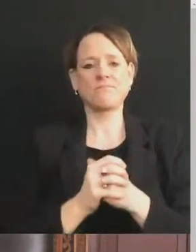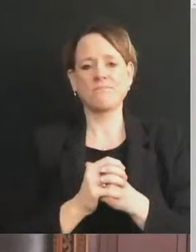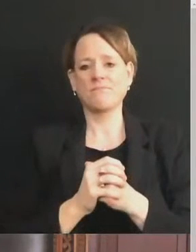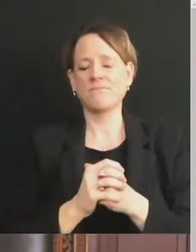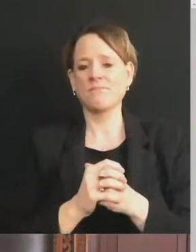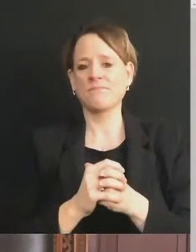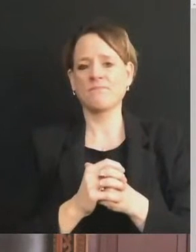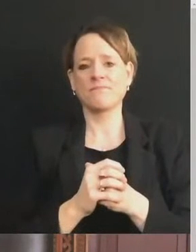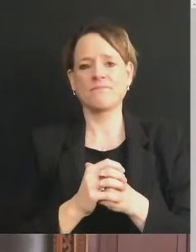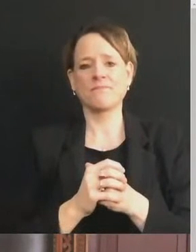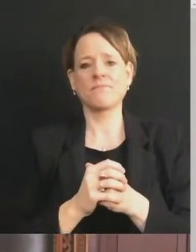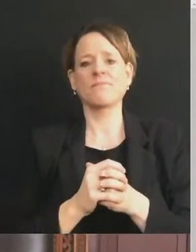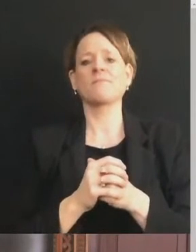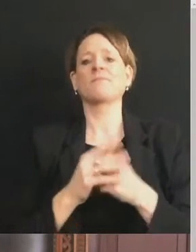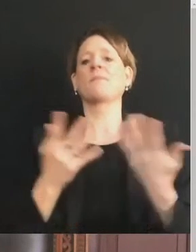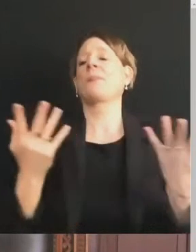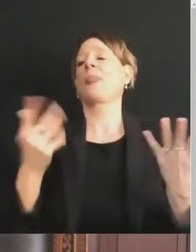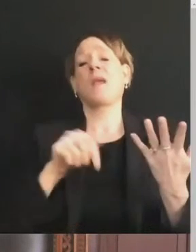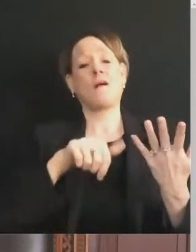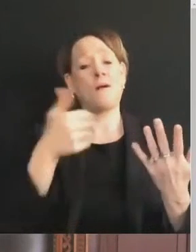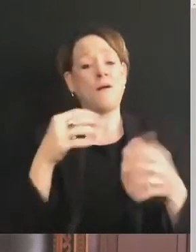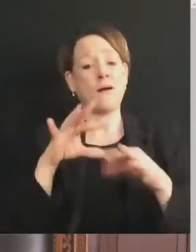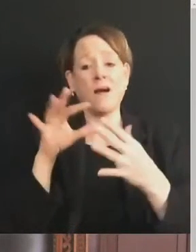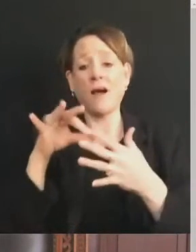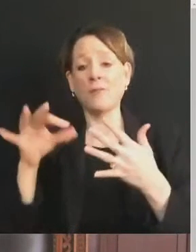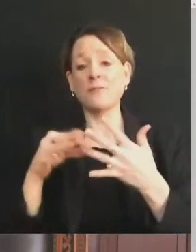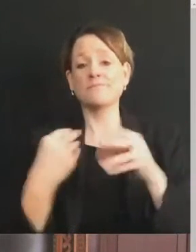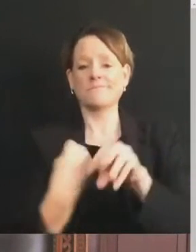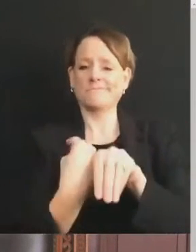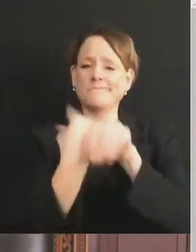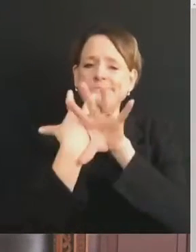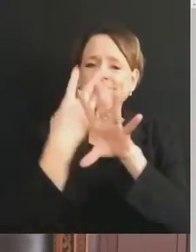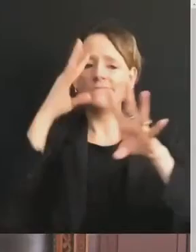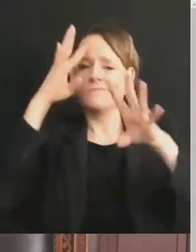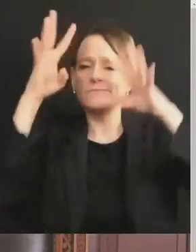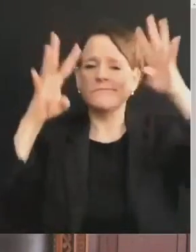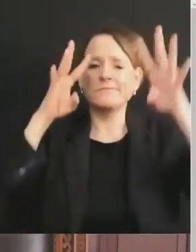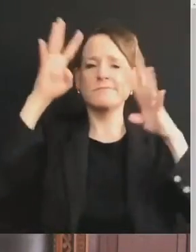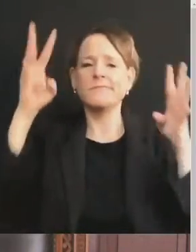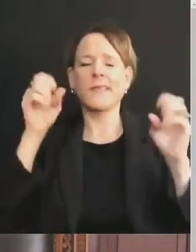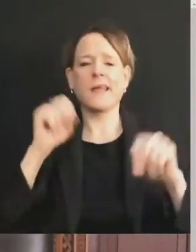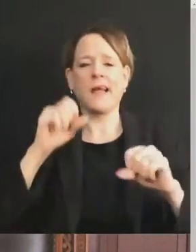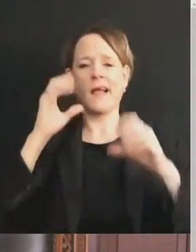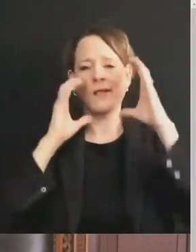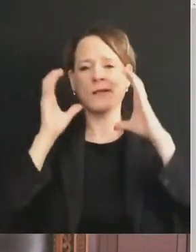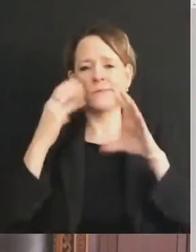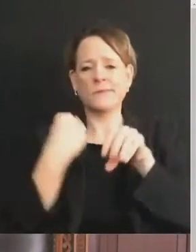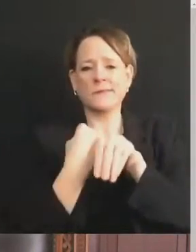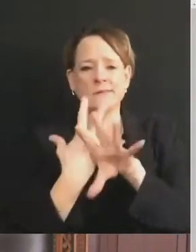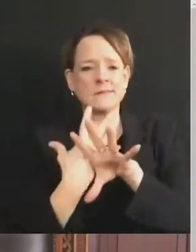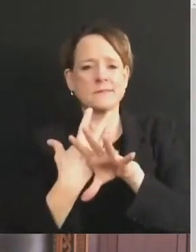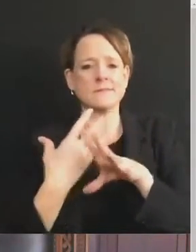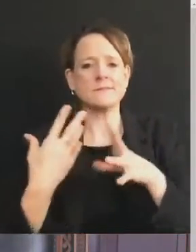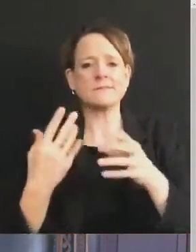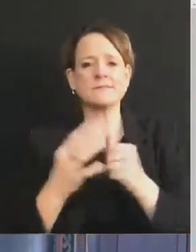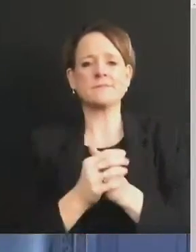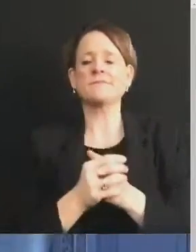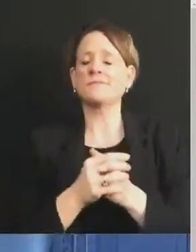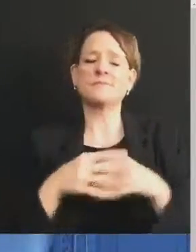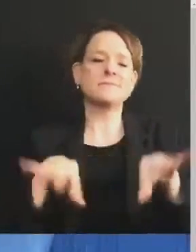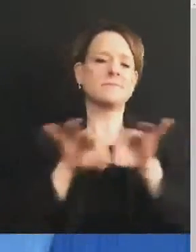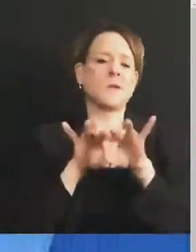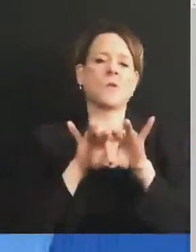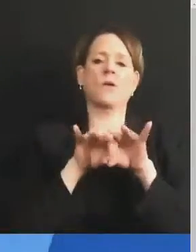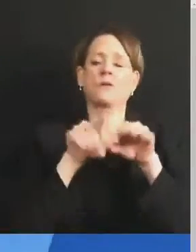that. And you have to be safe, and this is a real significant time. Thank you. Now to